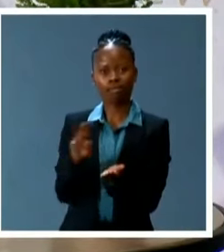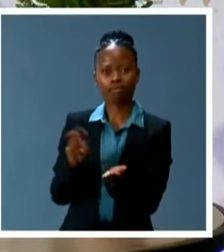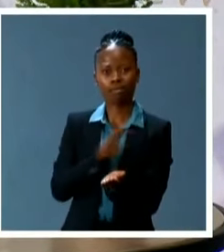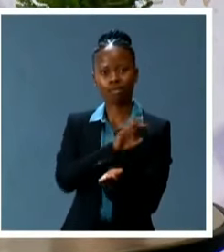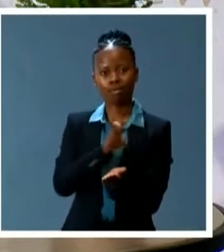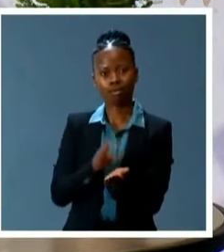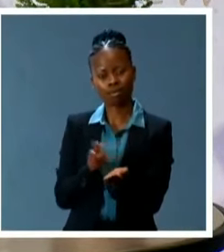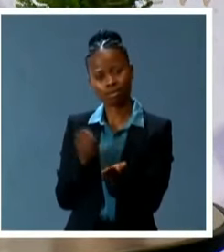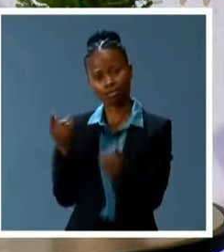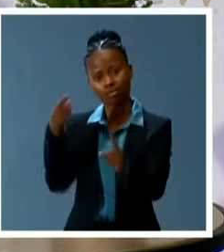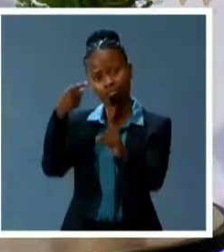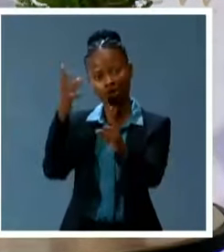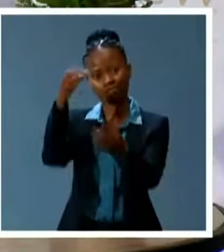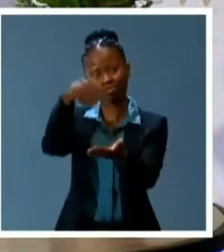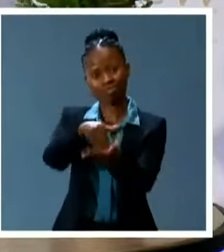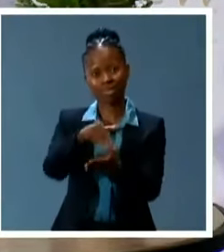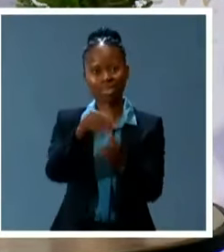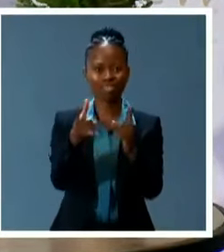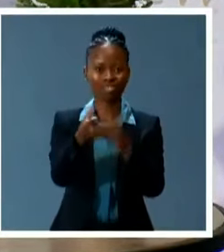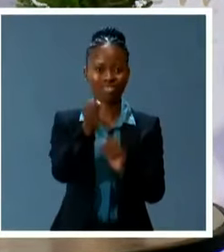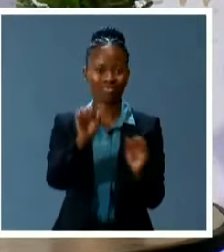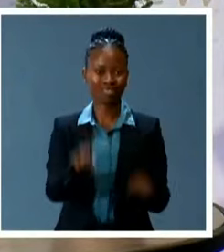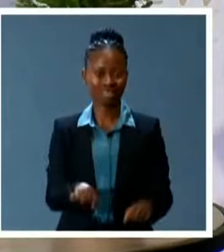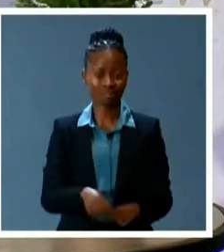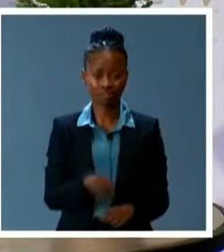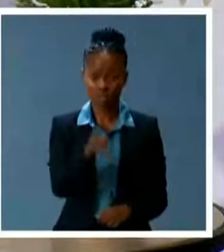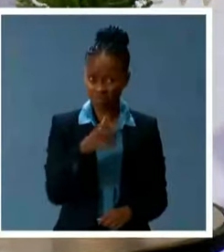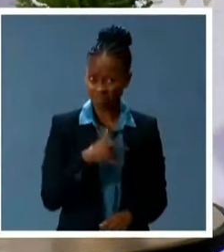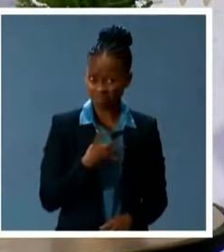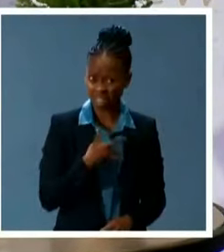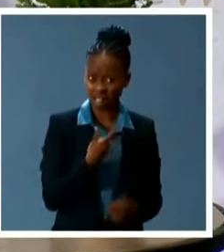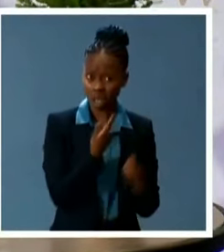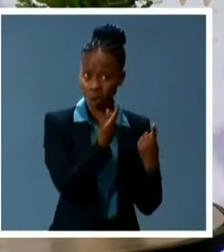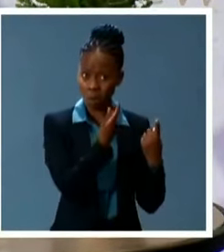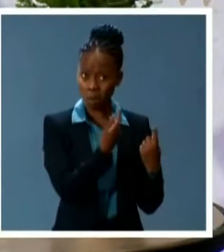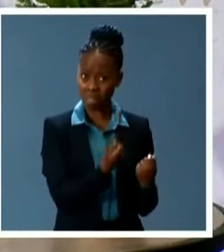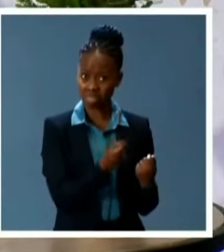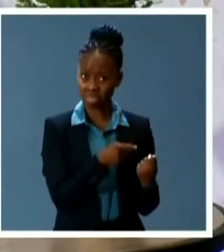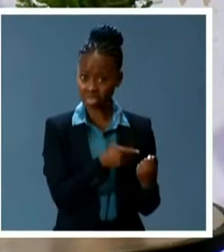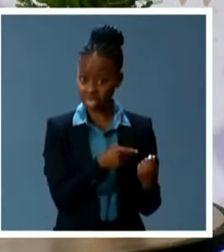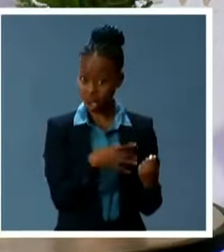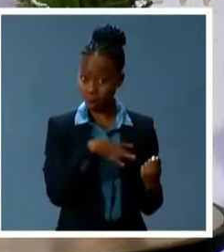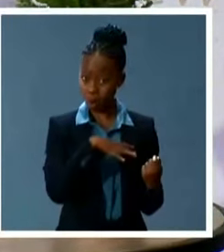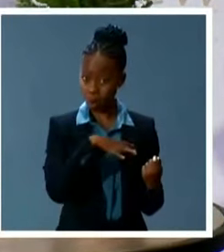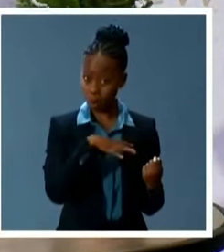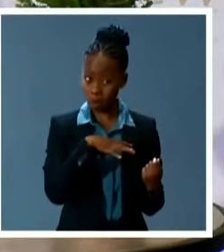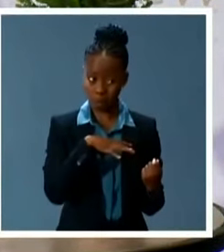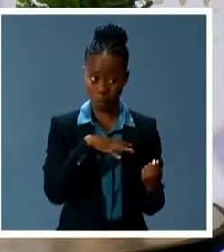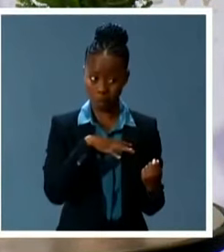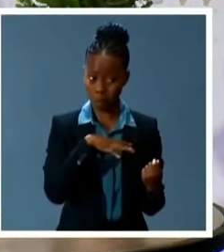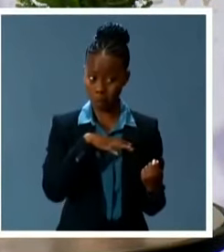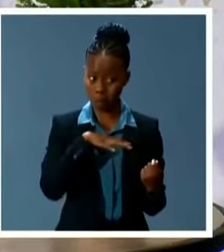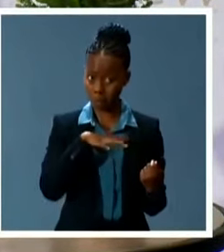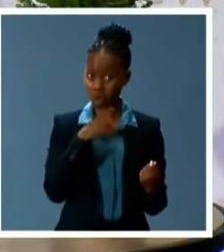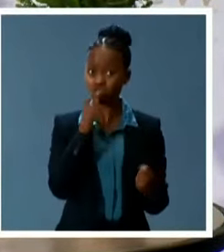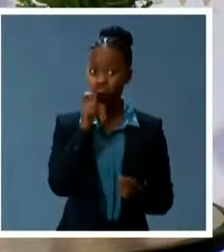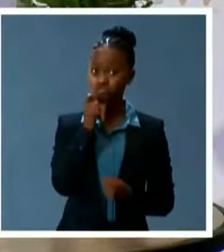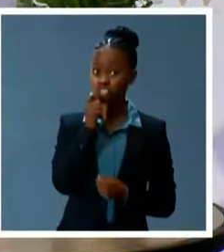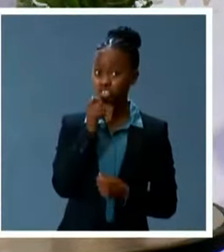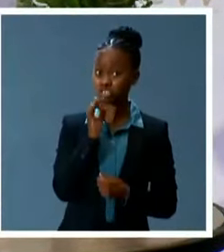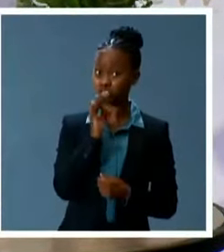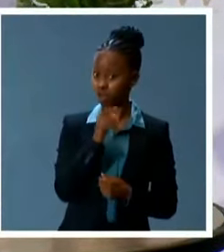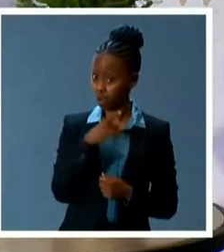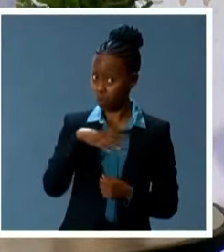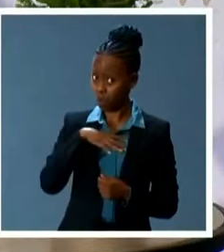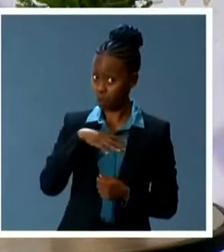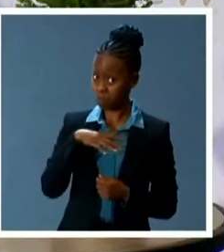though, Secretary General, that the wealthy are interested in seeing this just and equitable new global deal